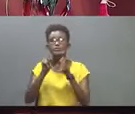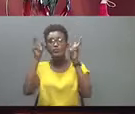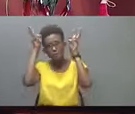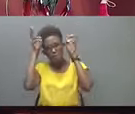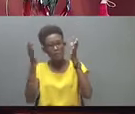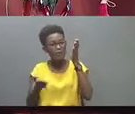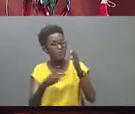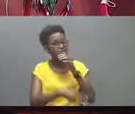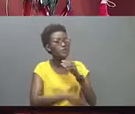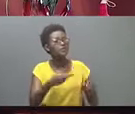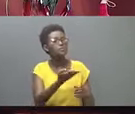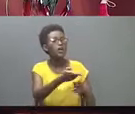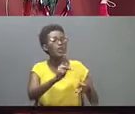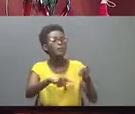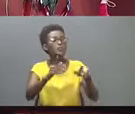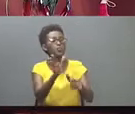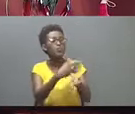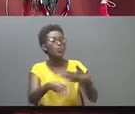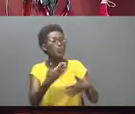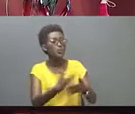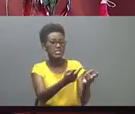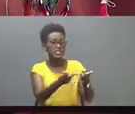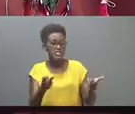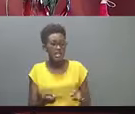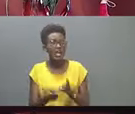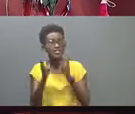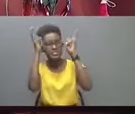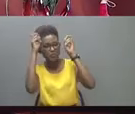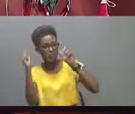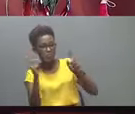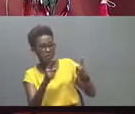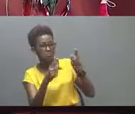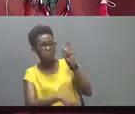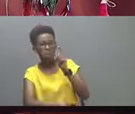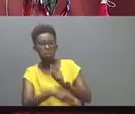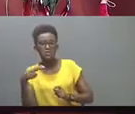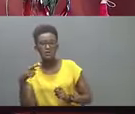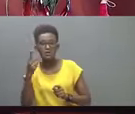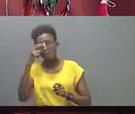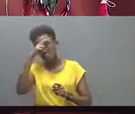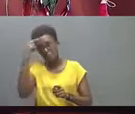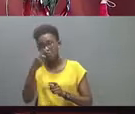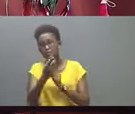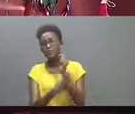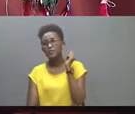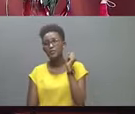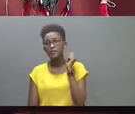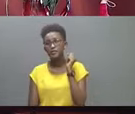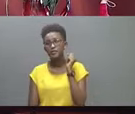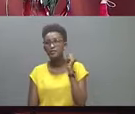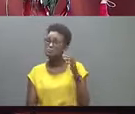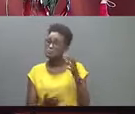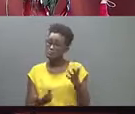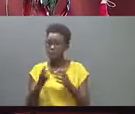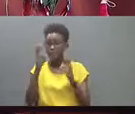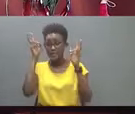that community. That's why they were poor. The devil had stolen from those